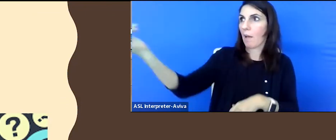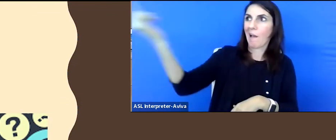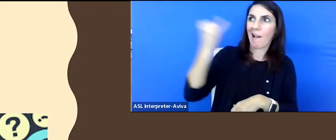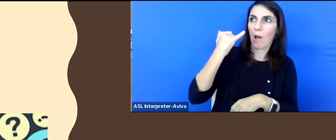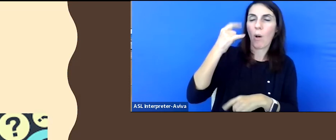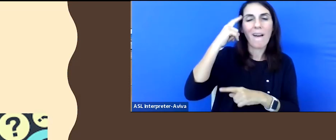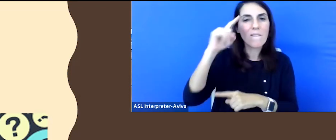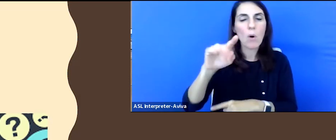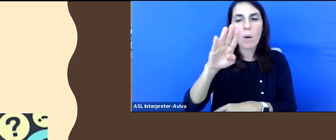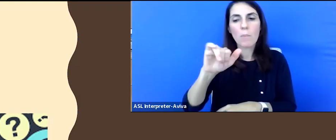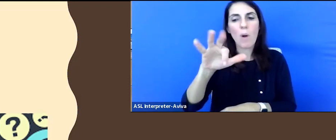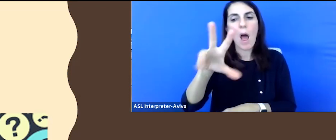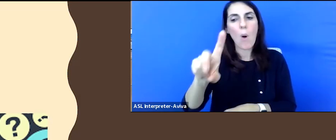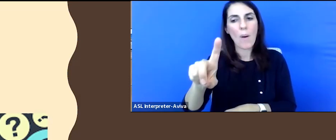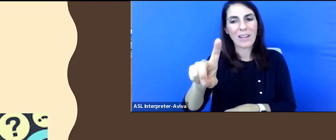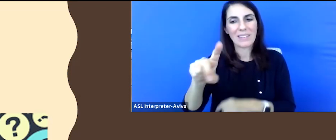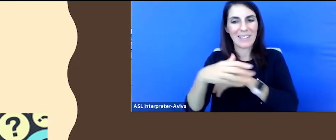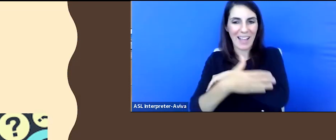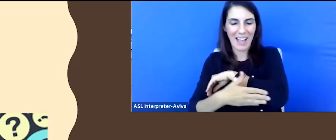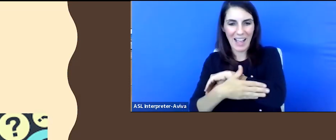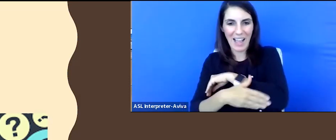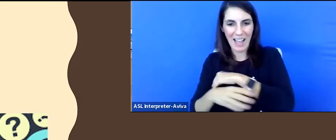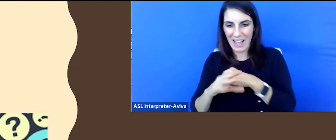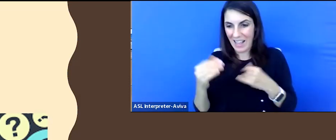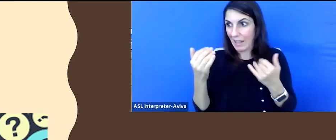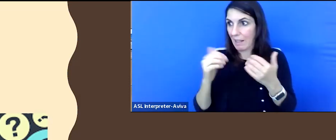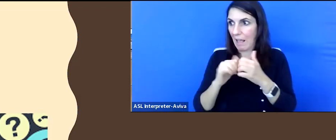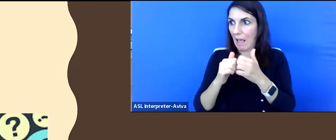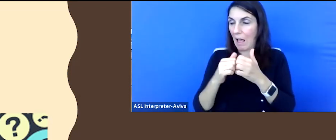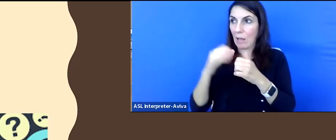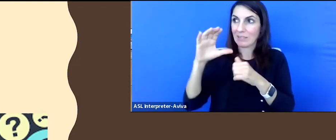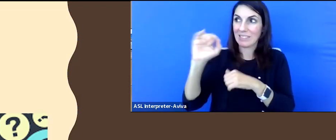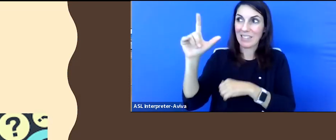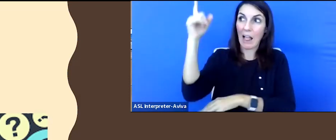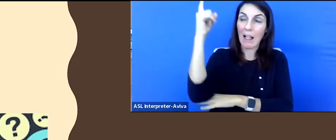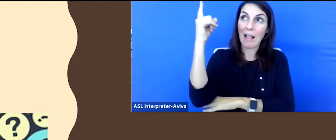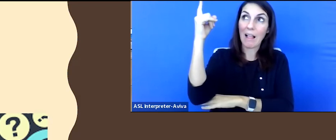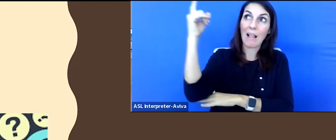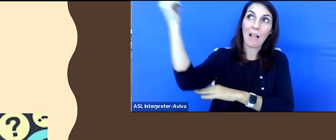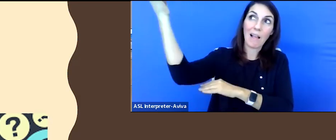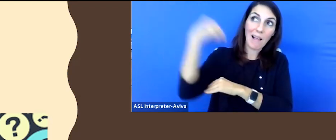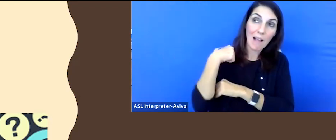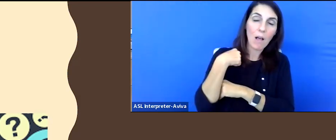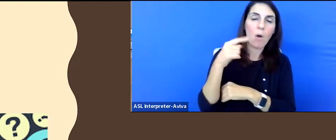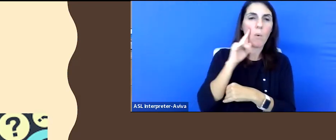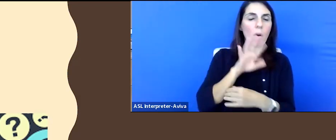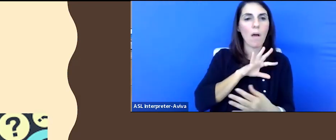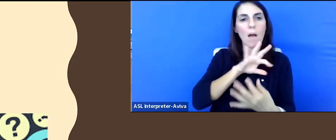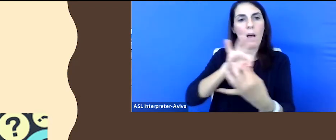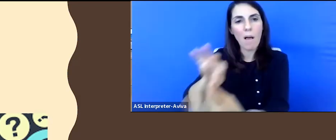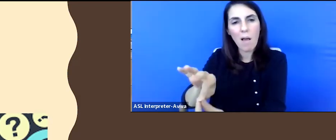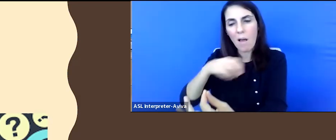Broward County. And because of the way cell phone towers work, we'll just get you connected to the Broward